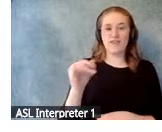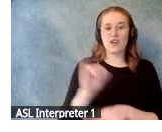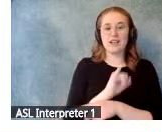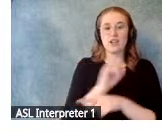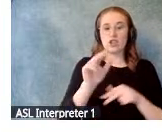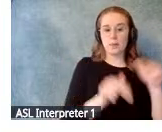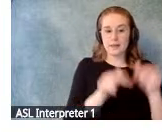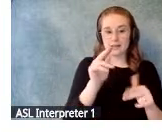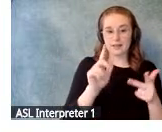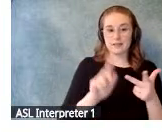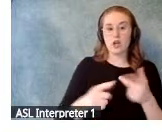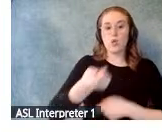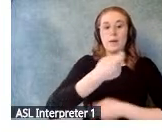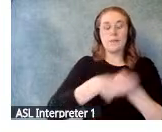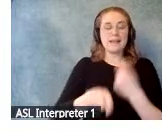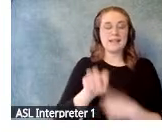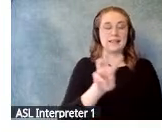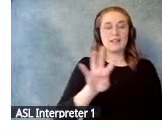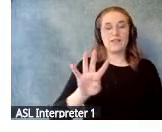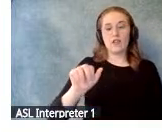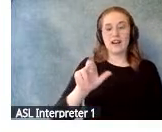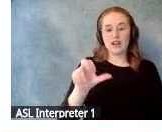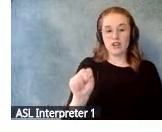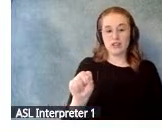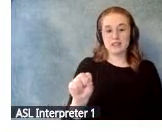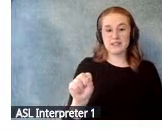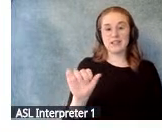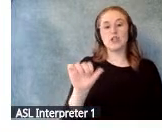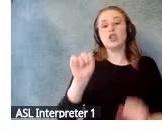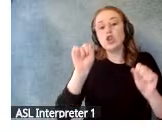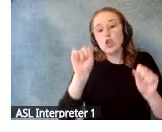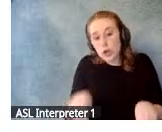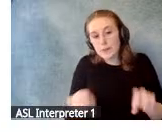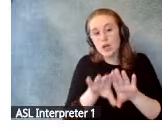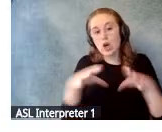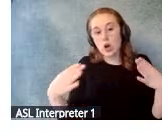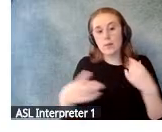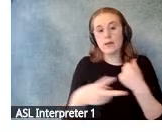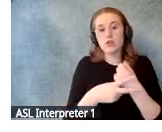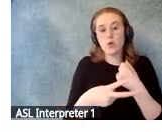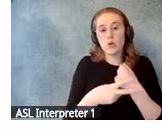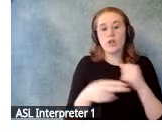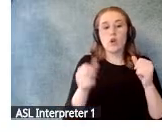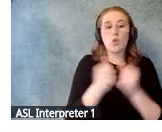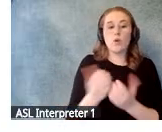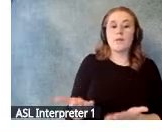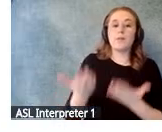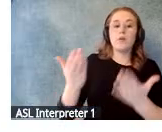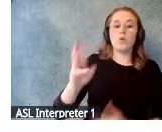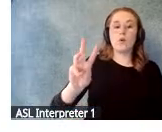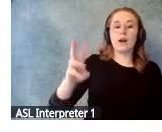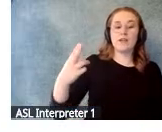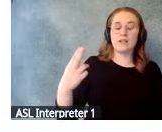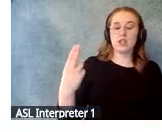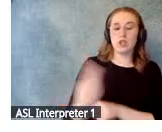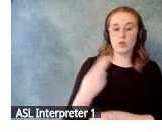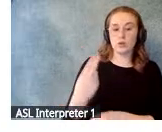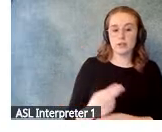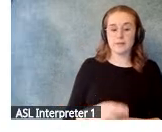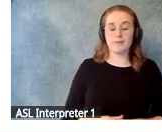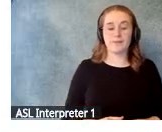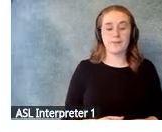buildings, and replacing 64 acres that could be open storage with the proposed warehouse